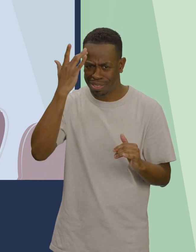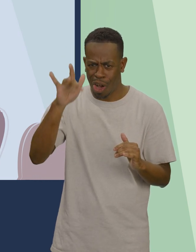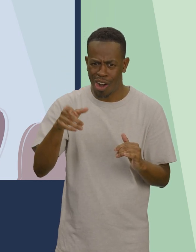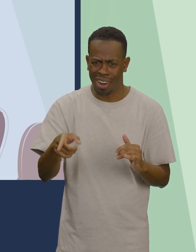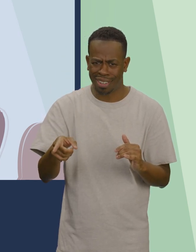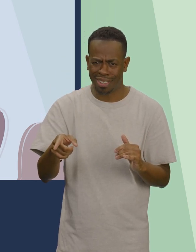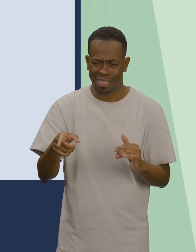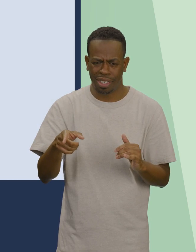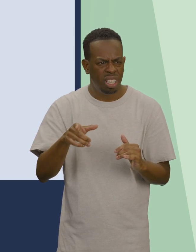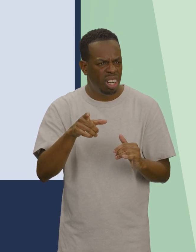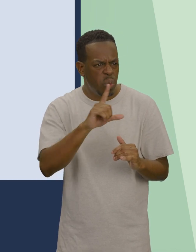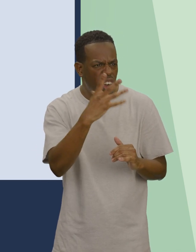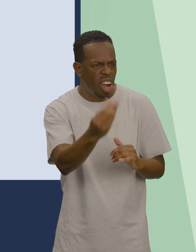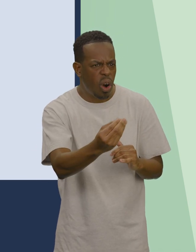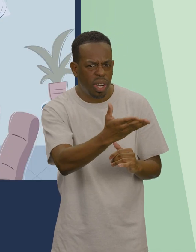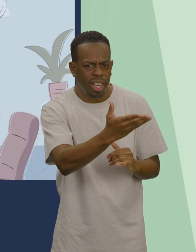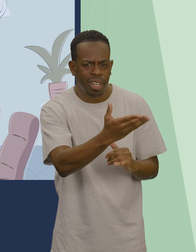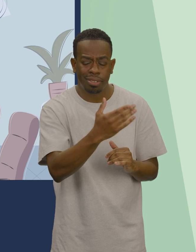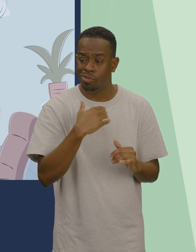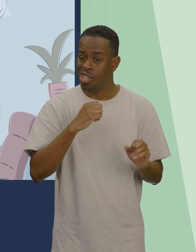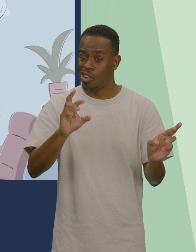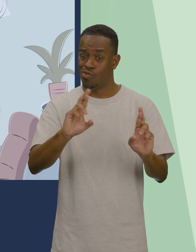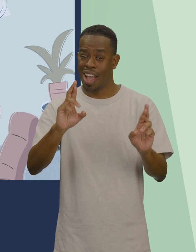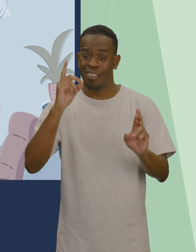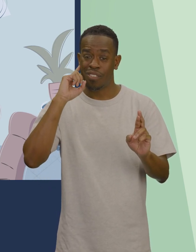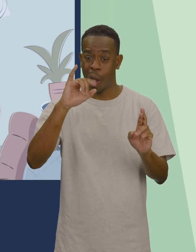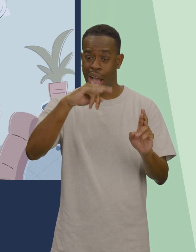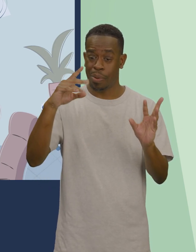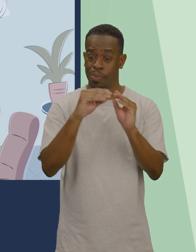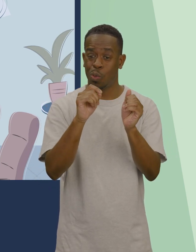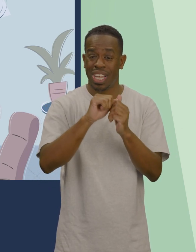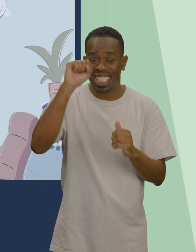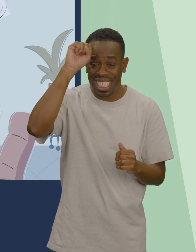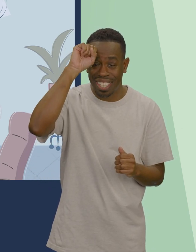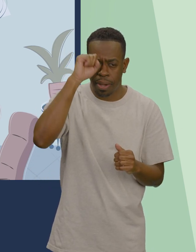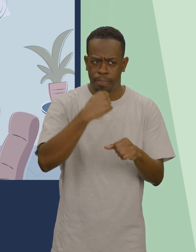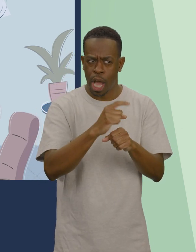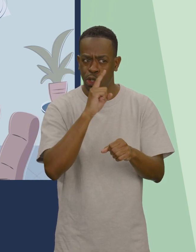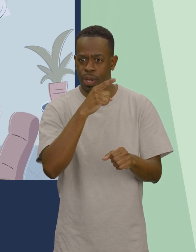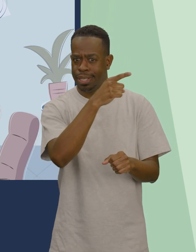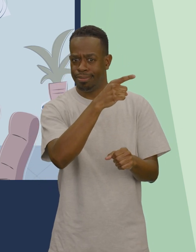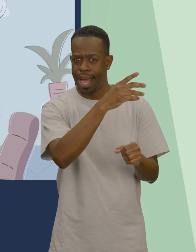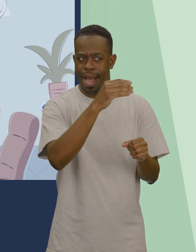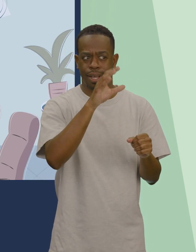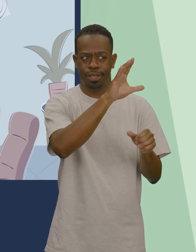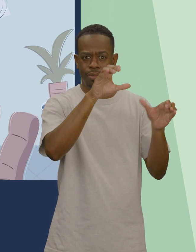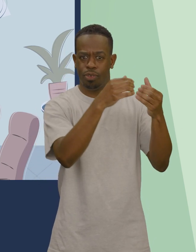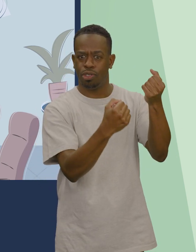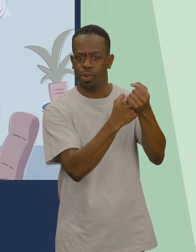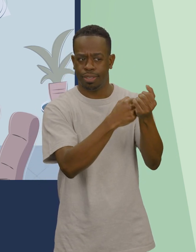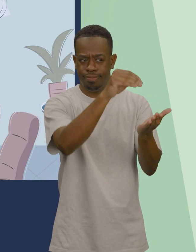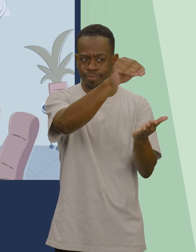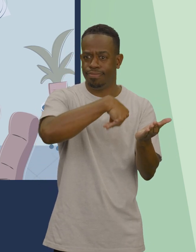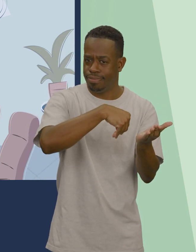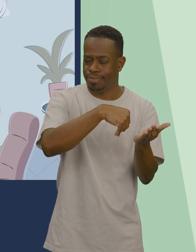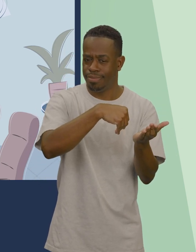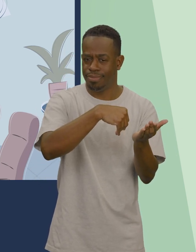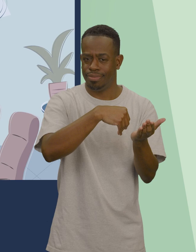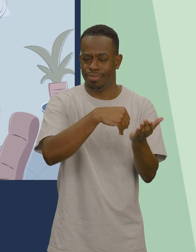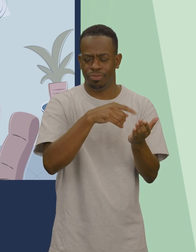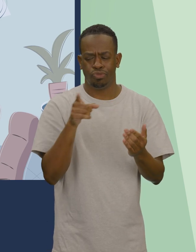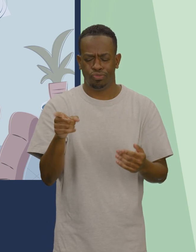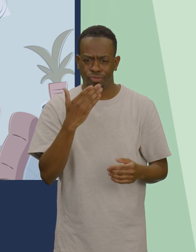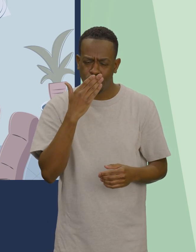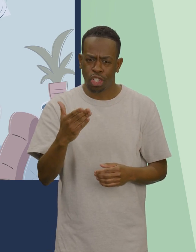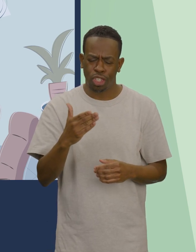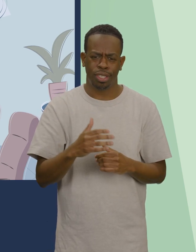is genius. Where are you going? I gotta go get ready for the IPP meeting with Steven. I wanna make sure he and his circle of support have time to fill this out.